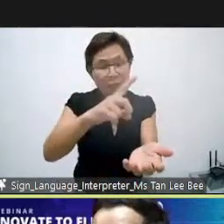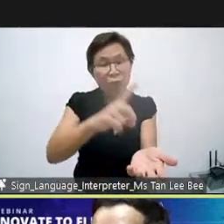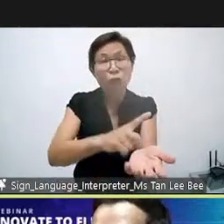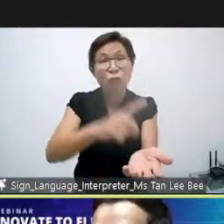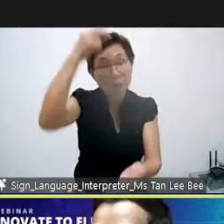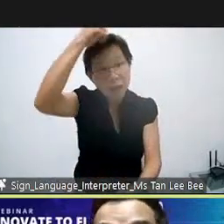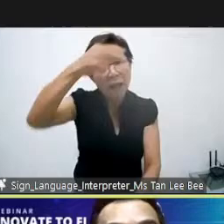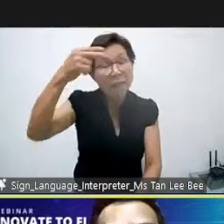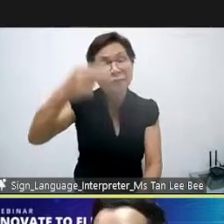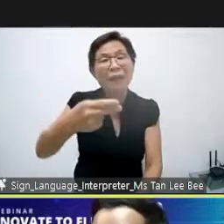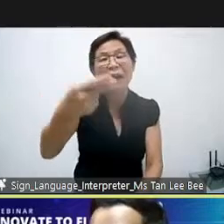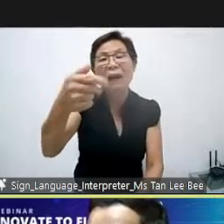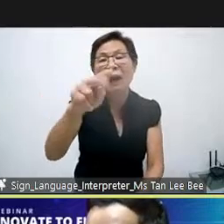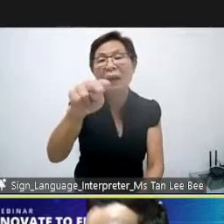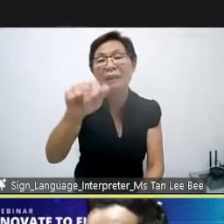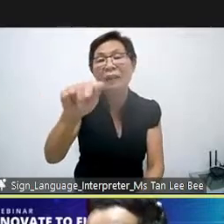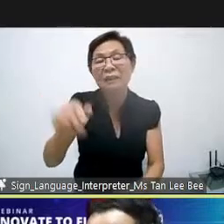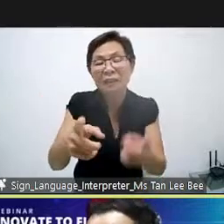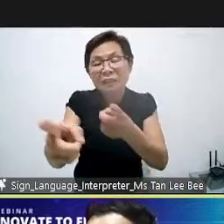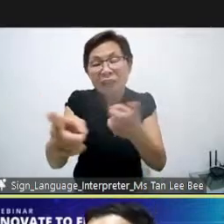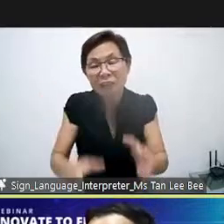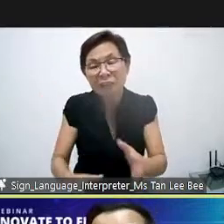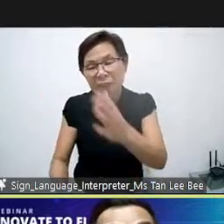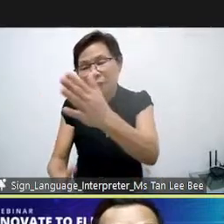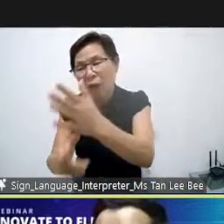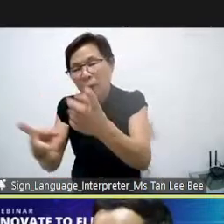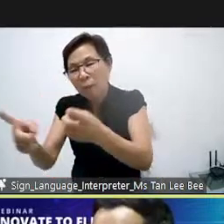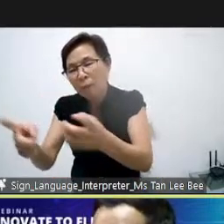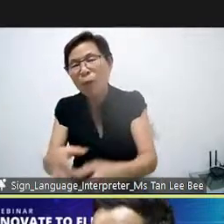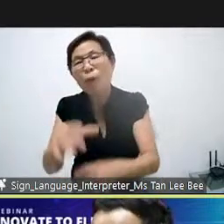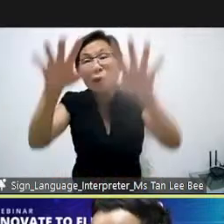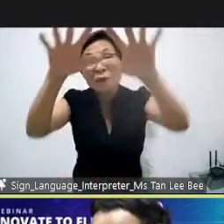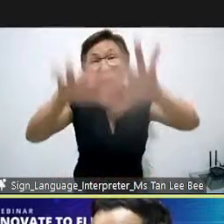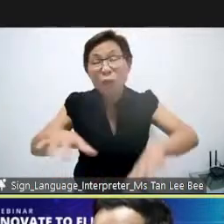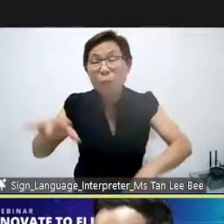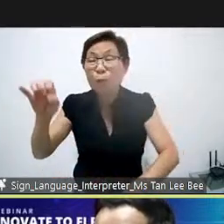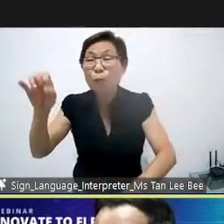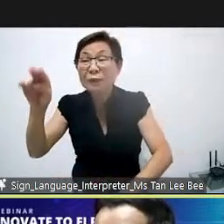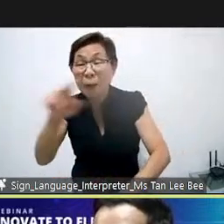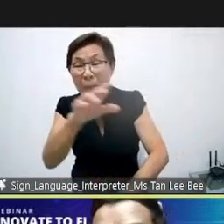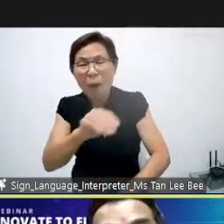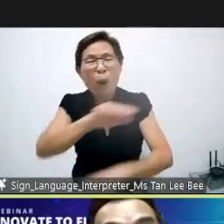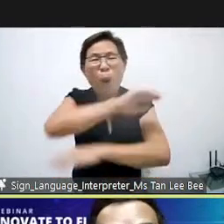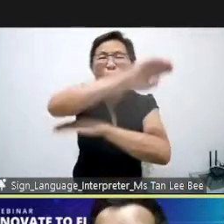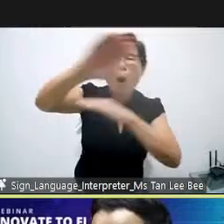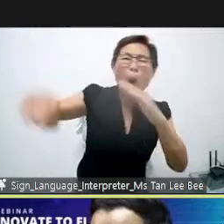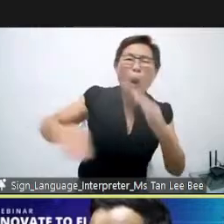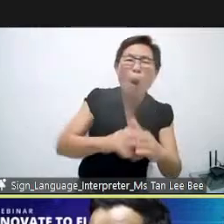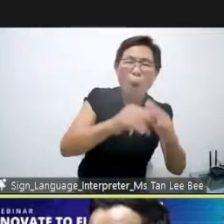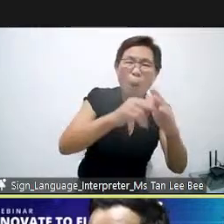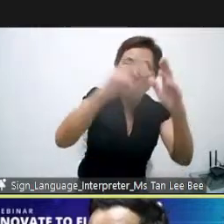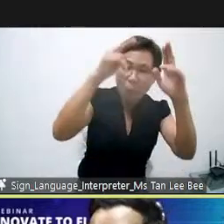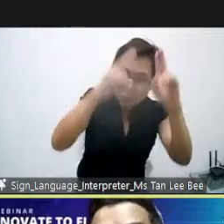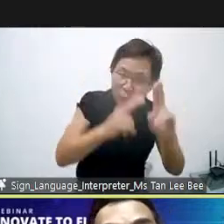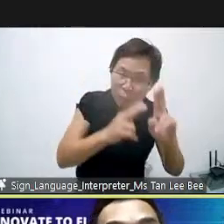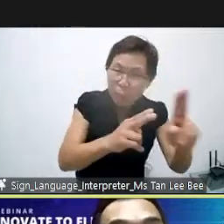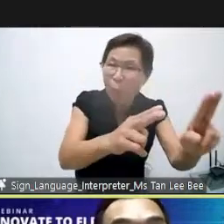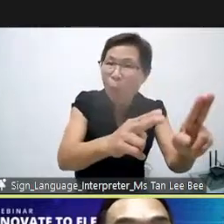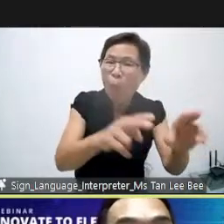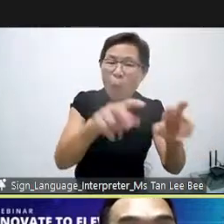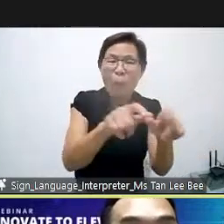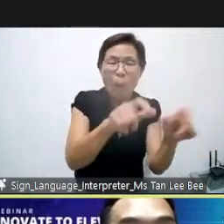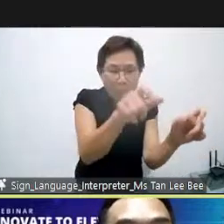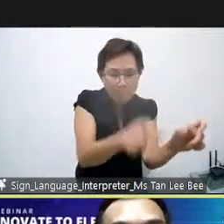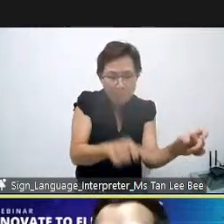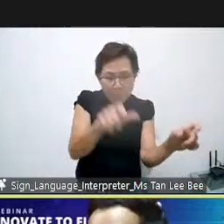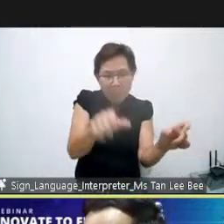SEAMEO SEN, Dr. Azli Sani, the Deputy Directors of SEAMEO SEN, and also to all distinguished panels, all participants,